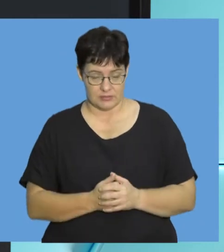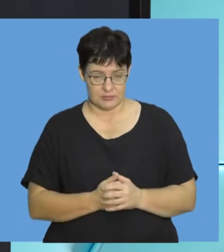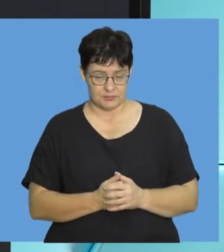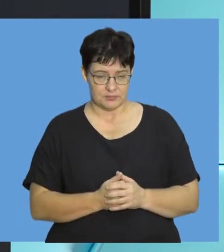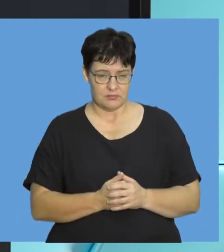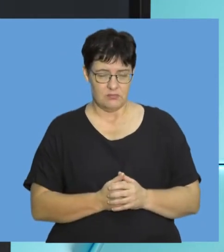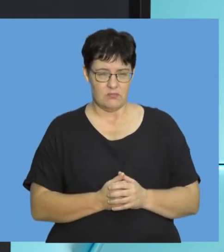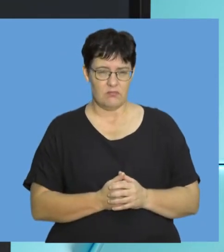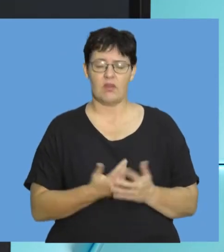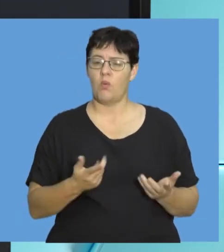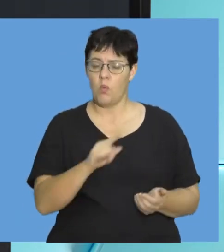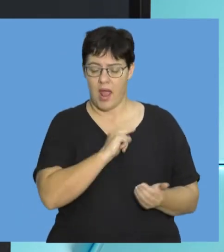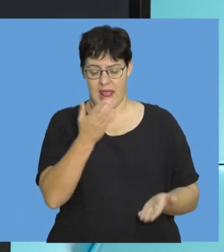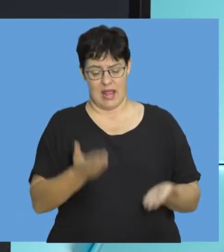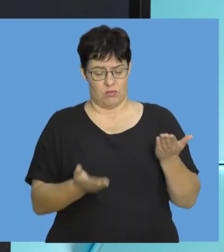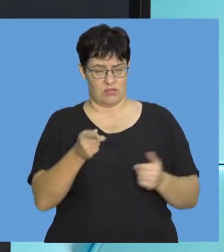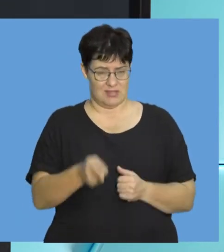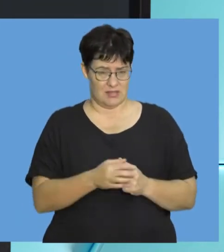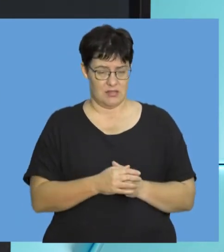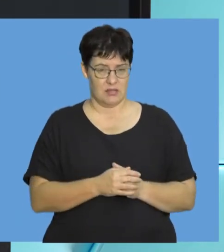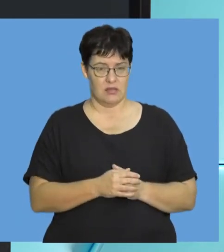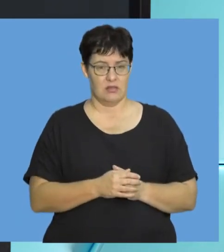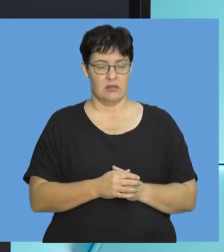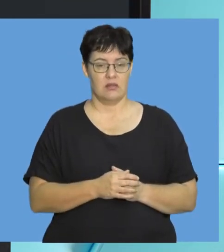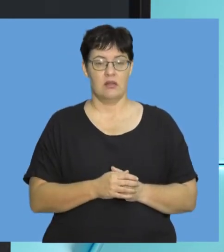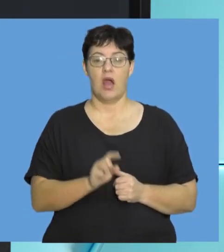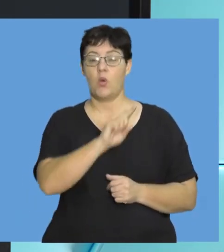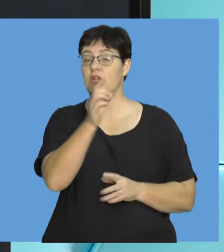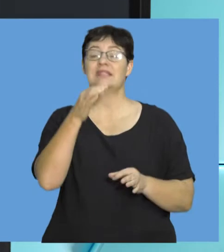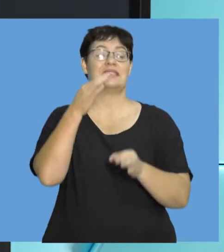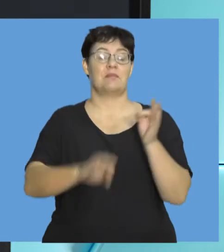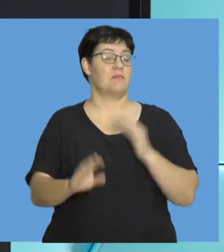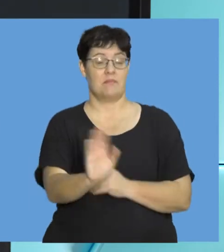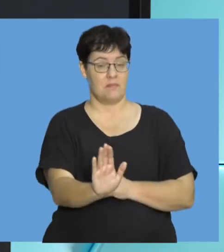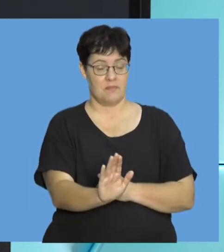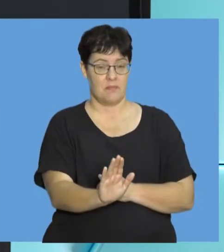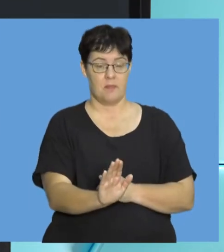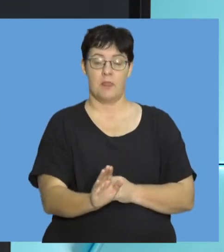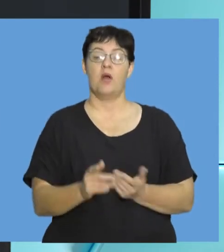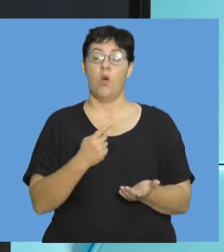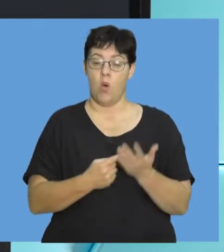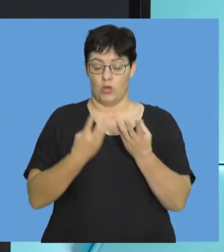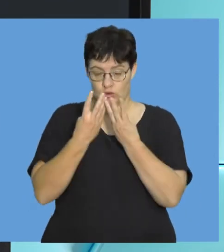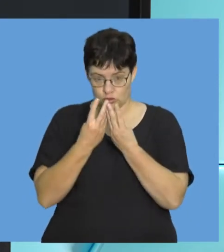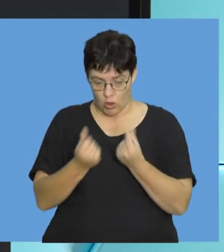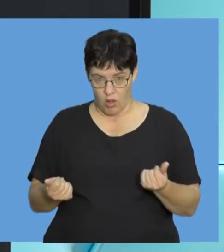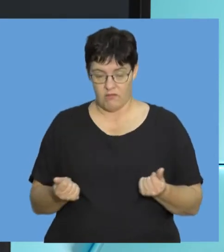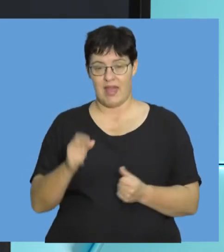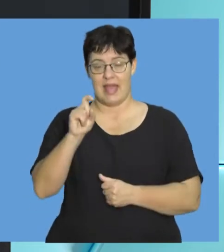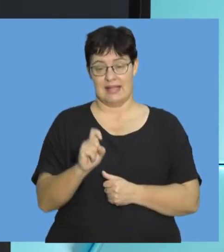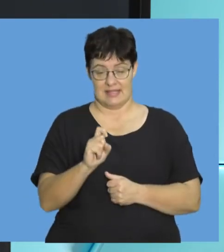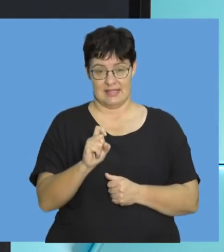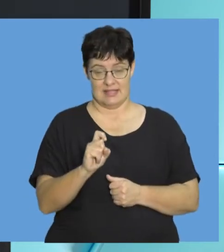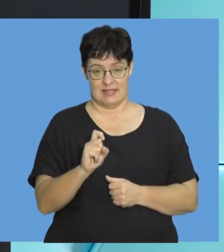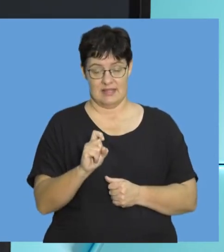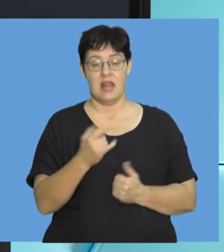with equations, the question is not going to be simplified, but it is going to be solve for x, right?